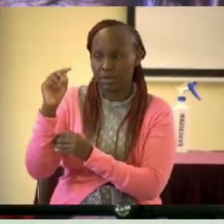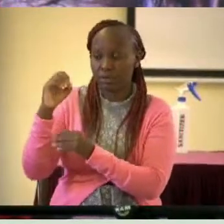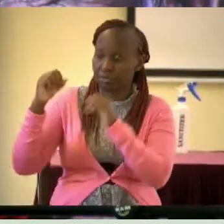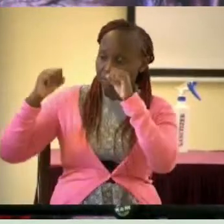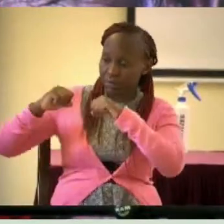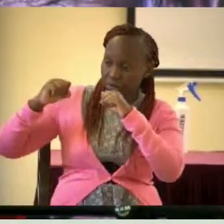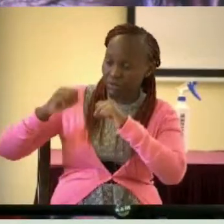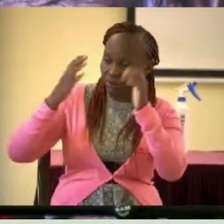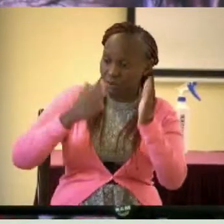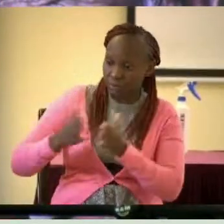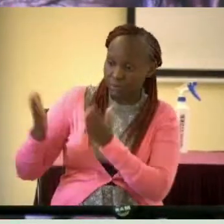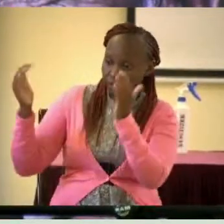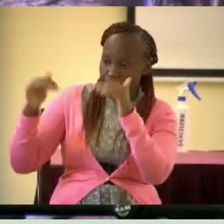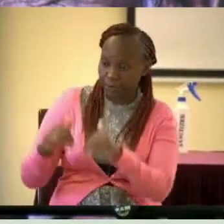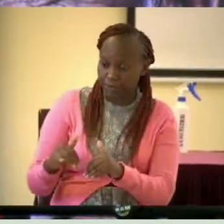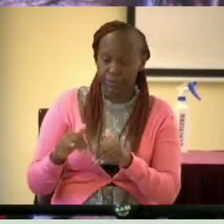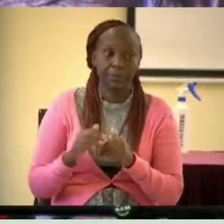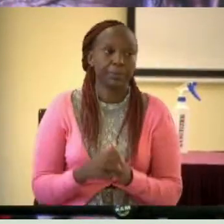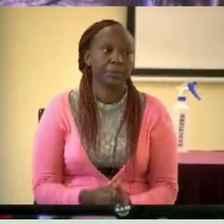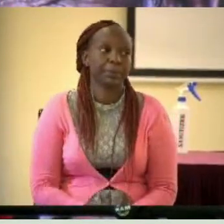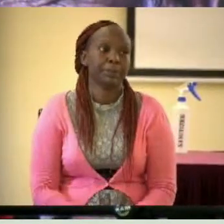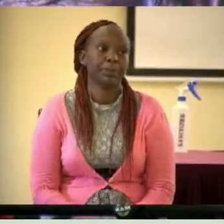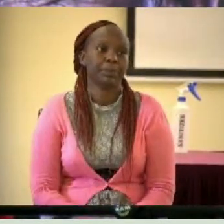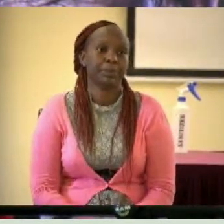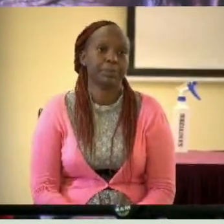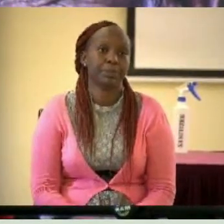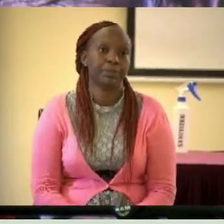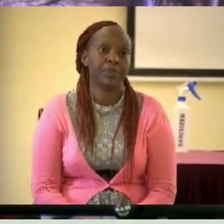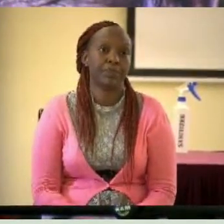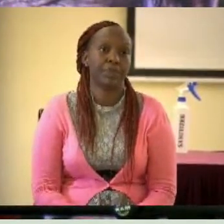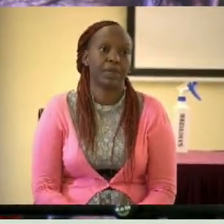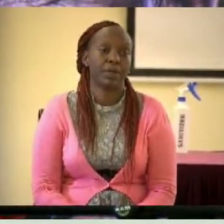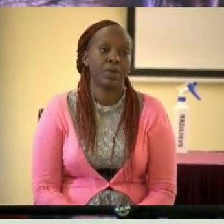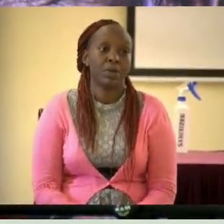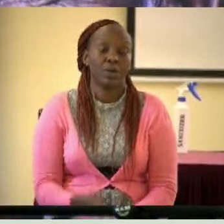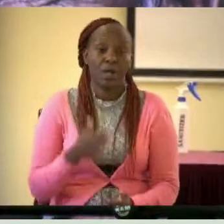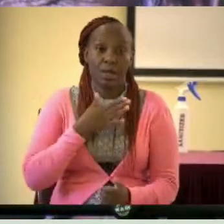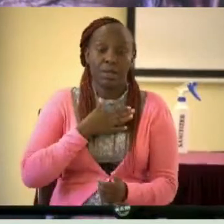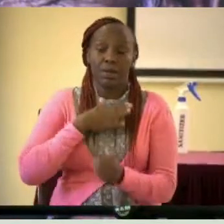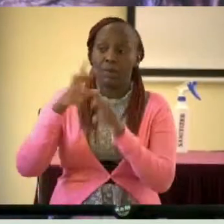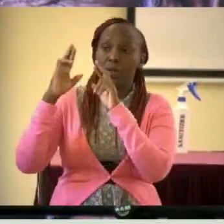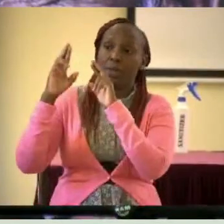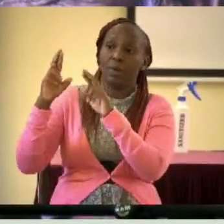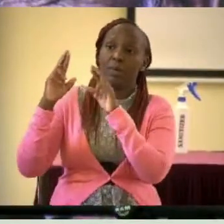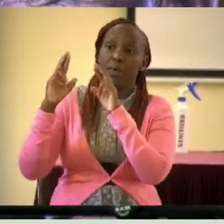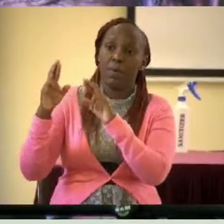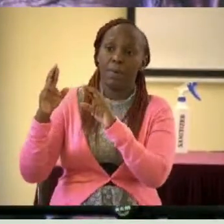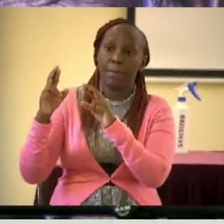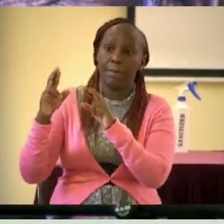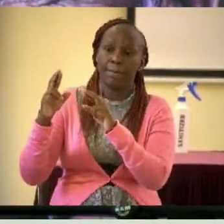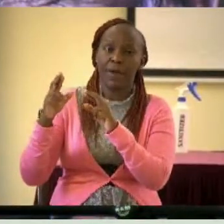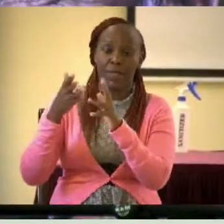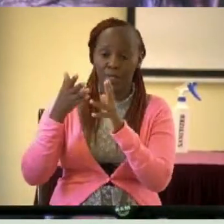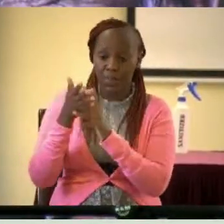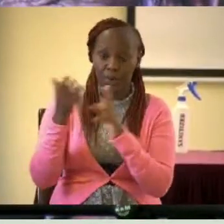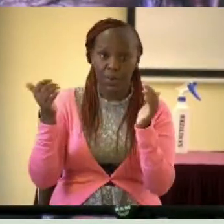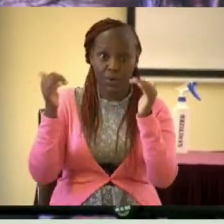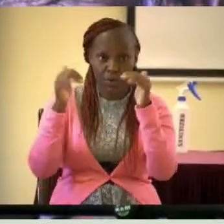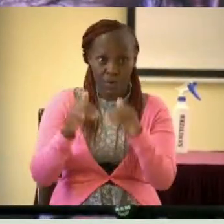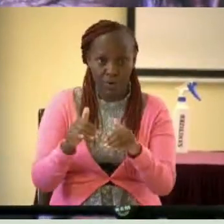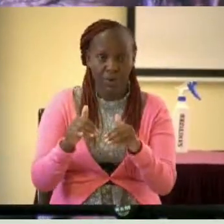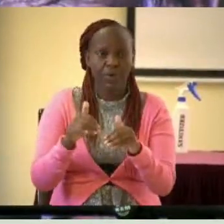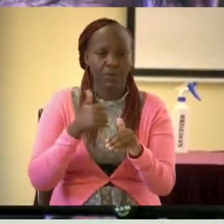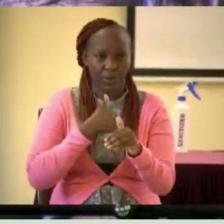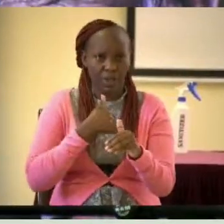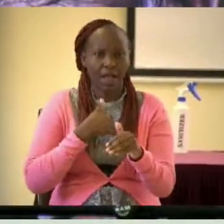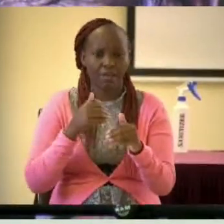to organize this conference. So it is our hope that through this conference we shall have